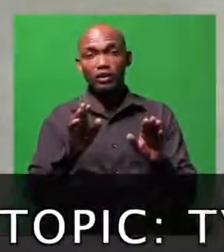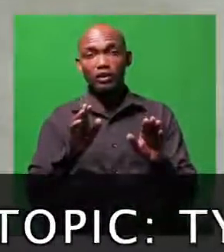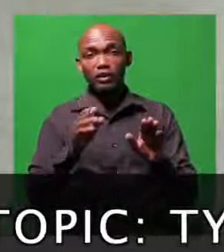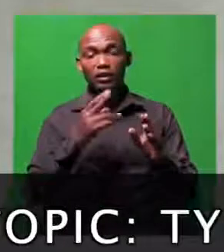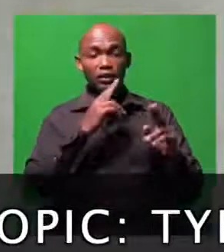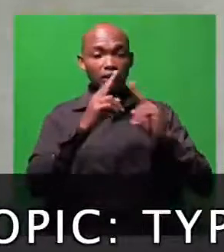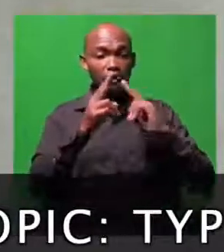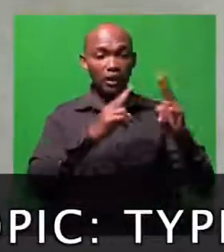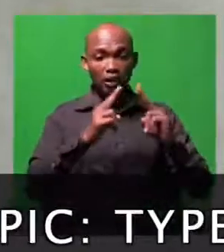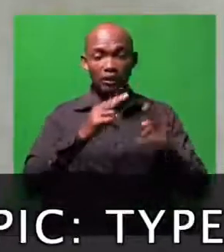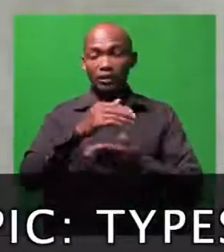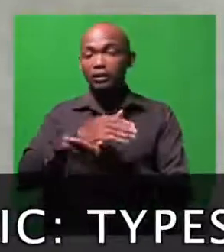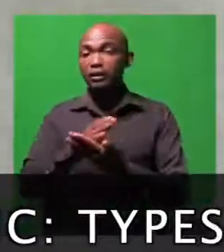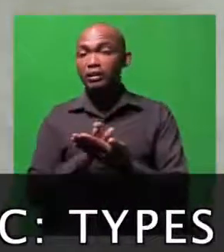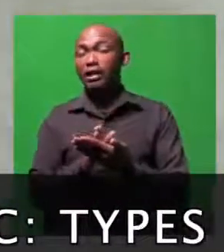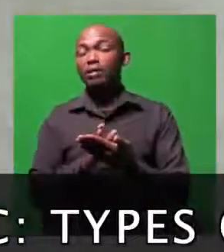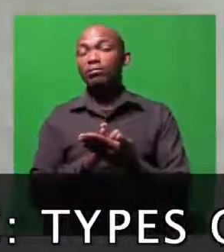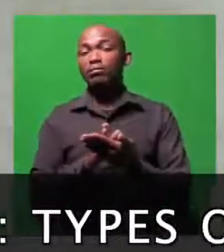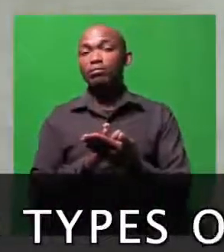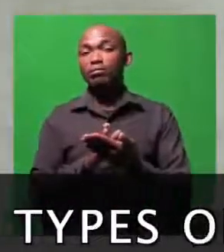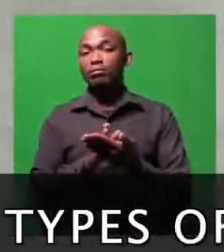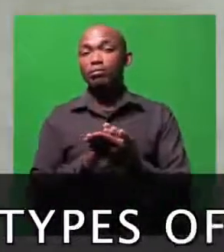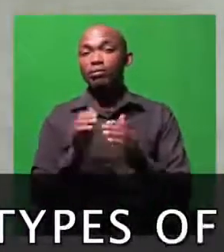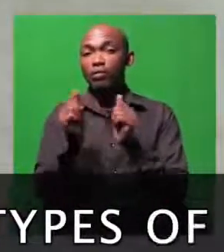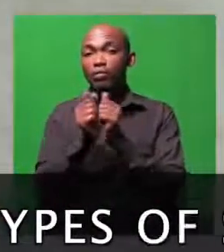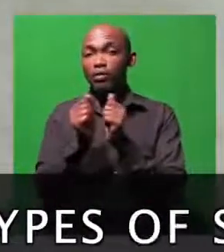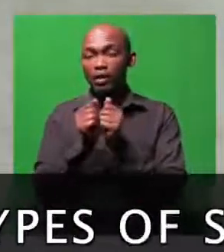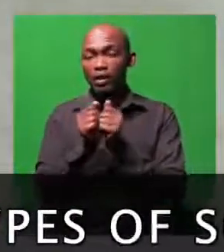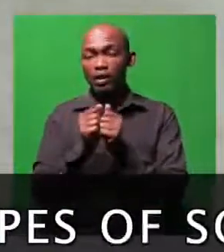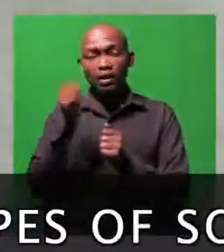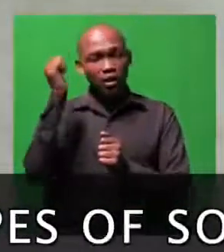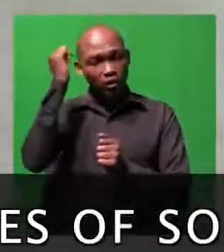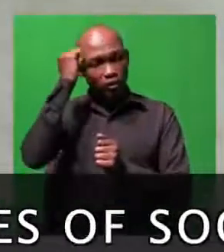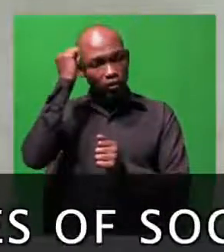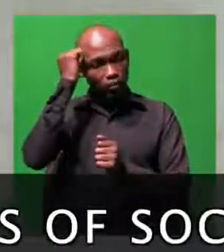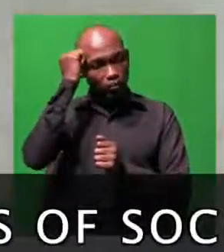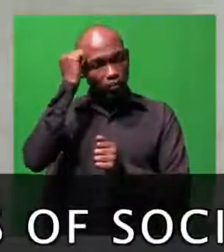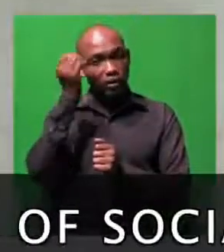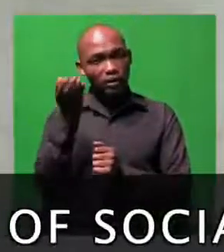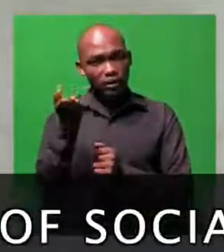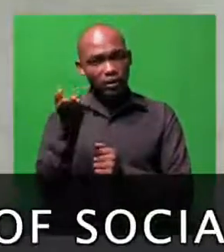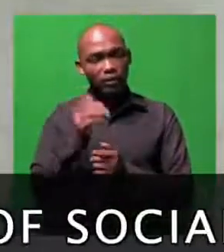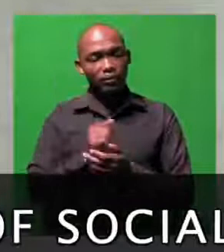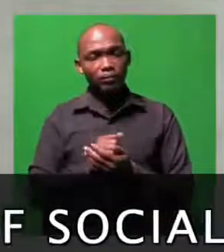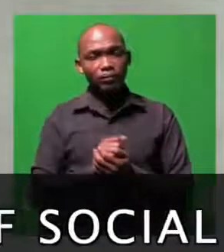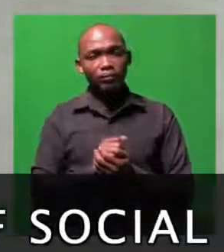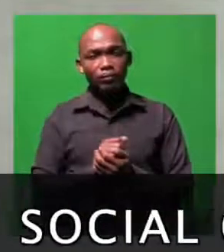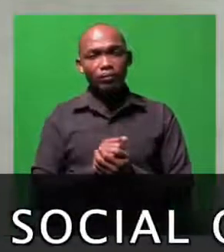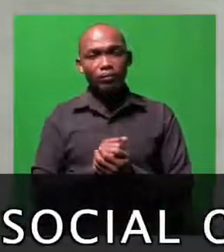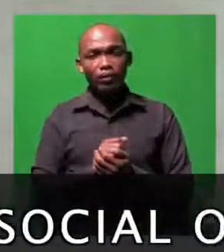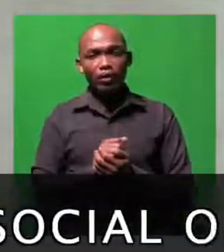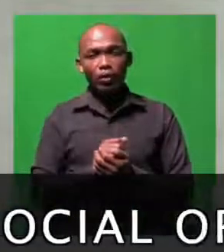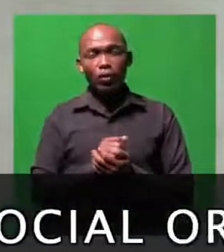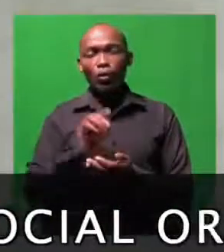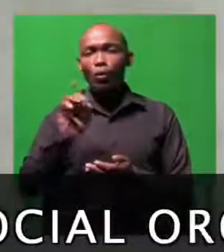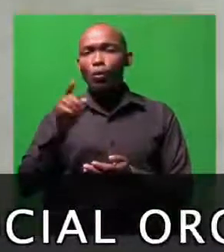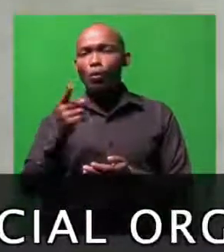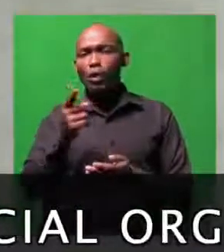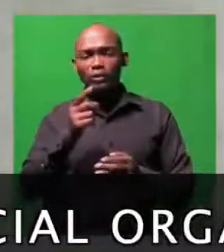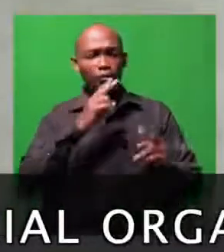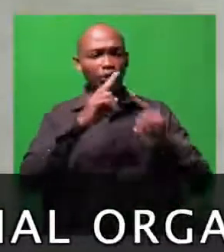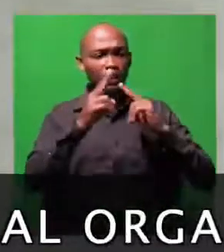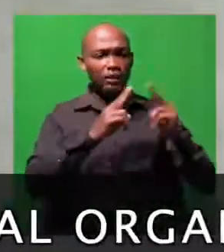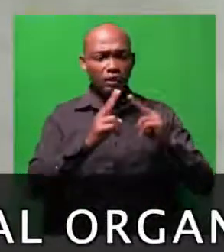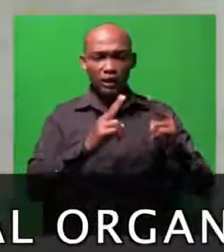issues. Dear student, can you remind us what we discussed in the